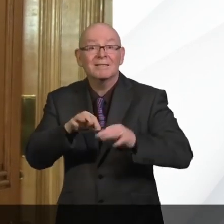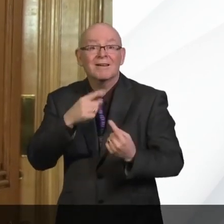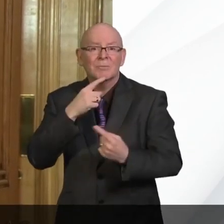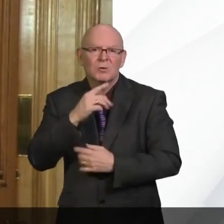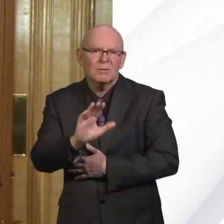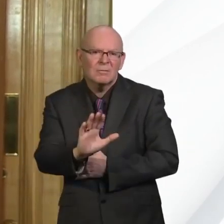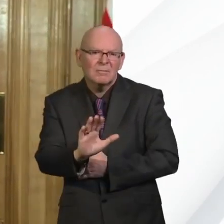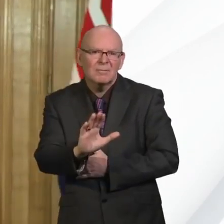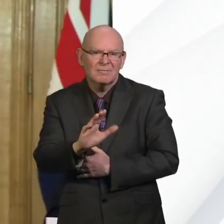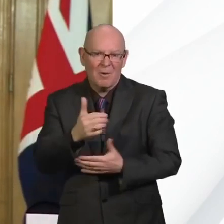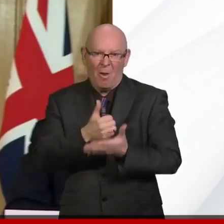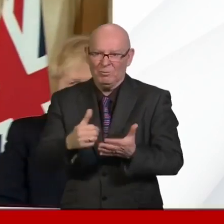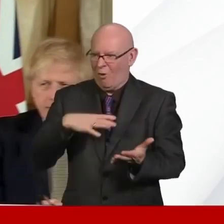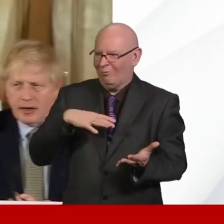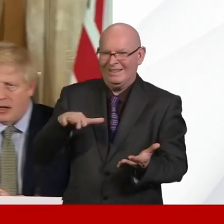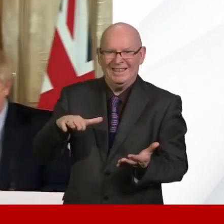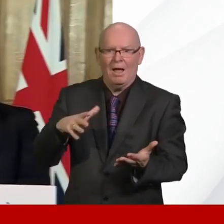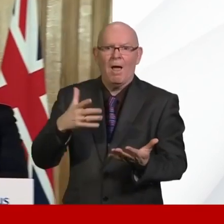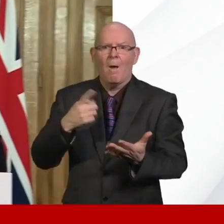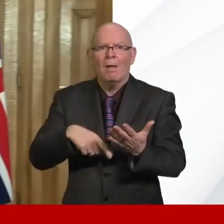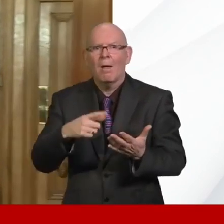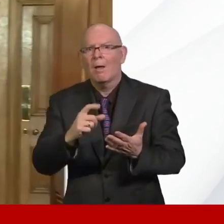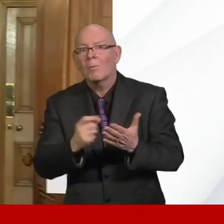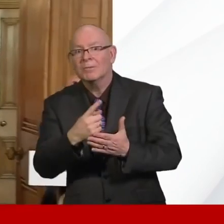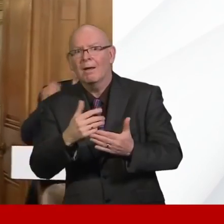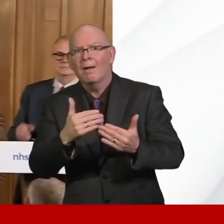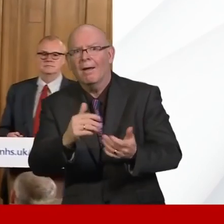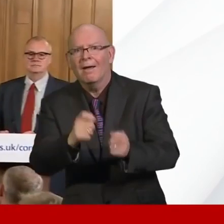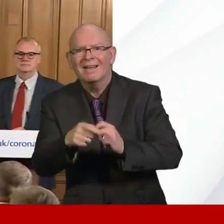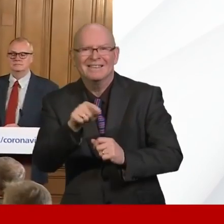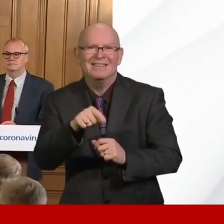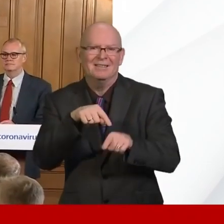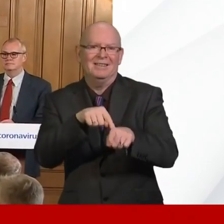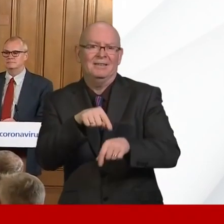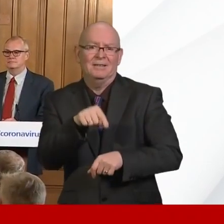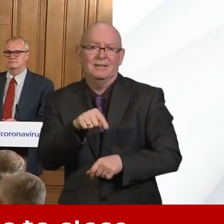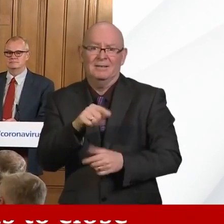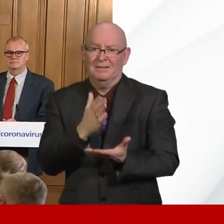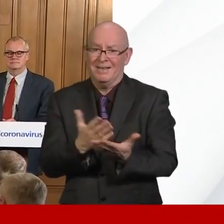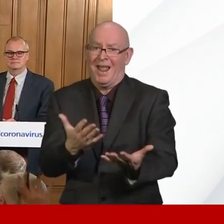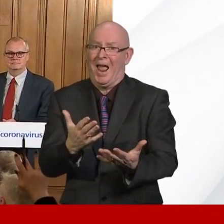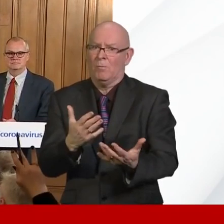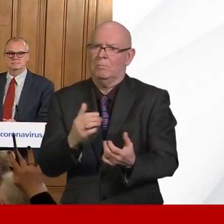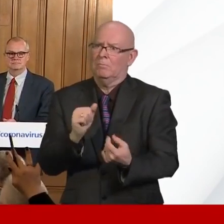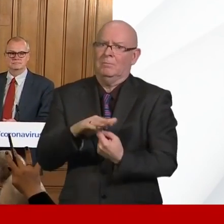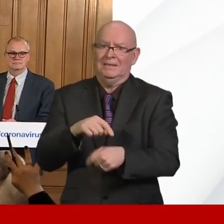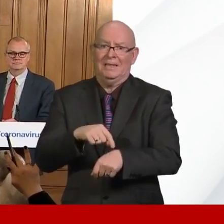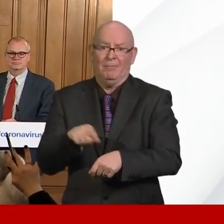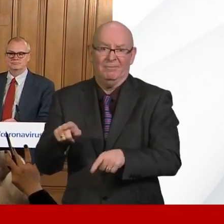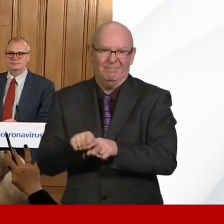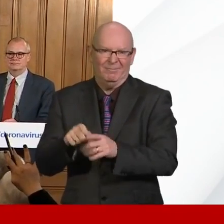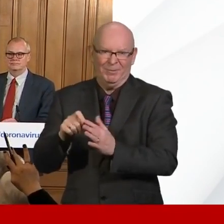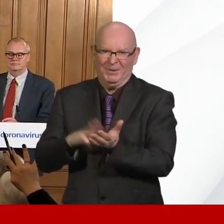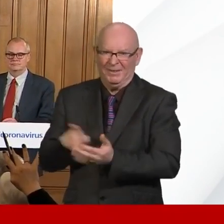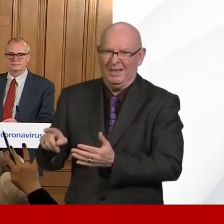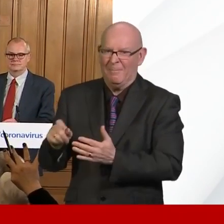that come shortly. Okay, excellent. Well, thank you very much, Jenny. Let's go straight to you and for your